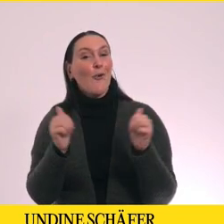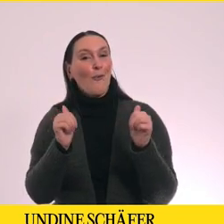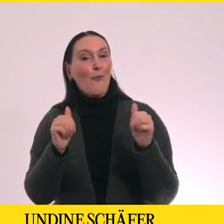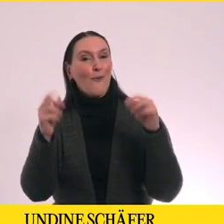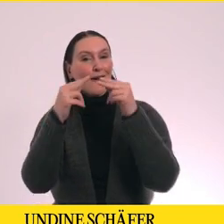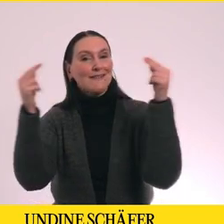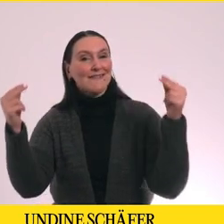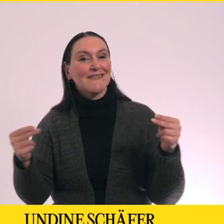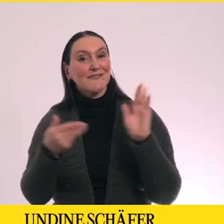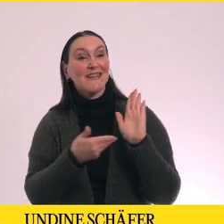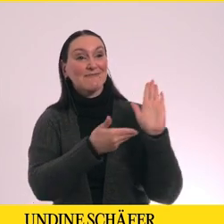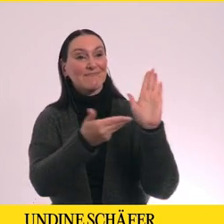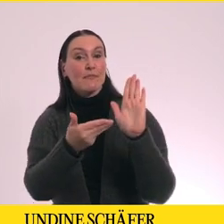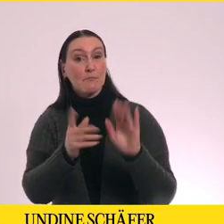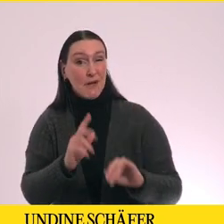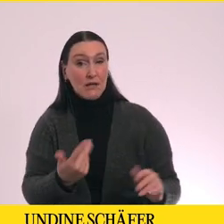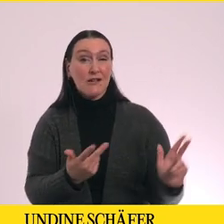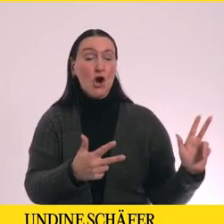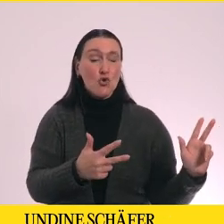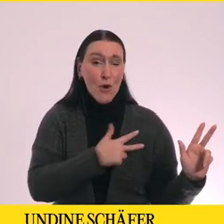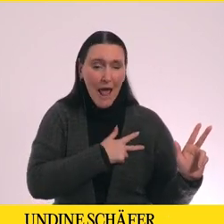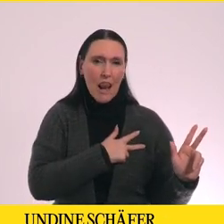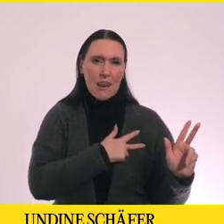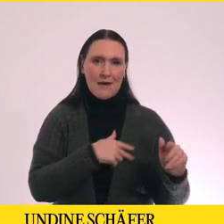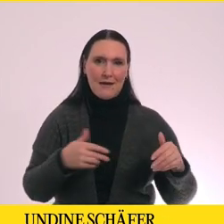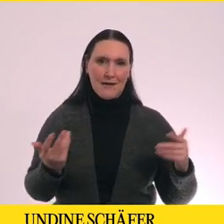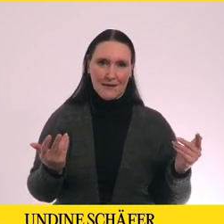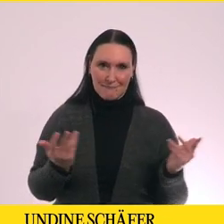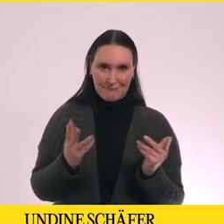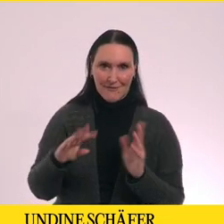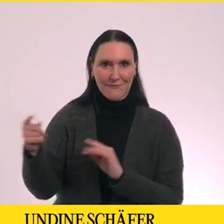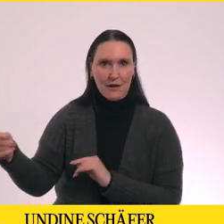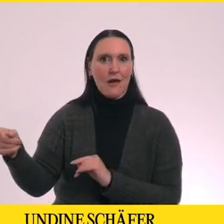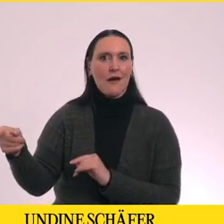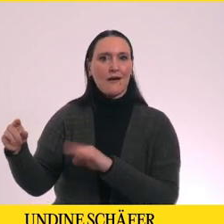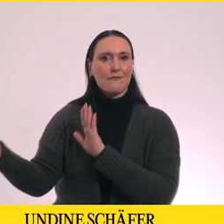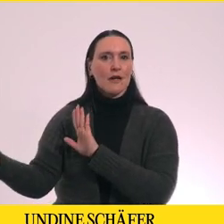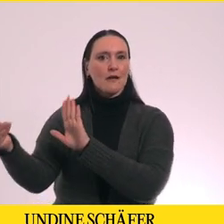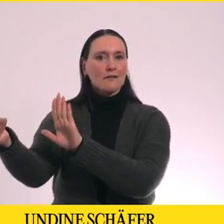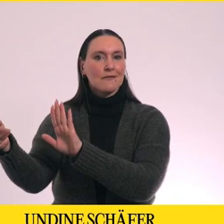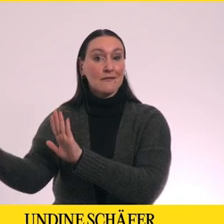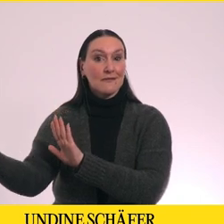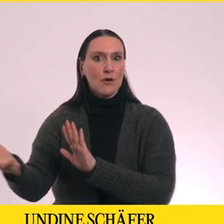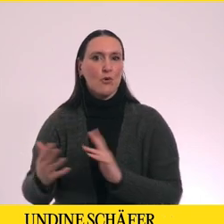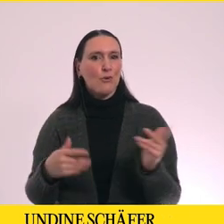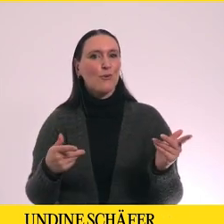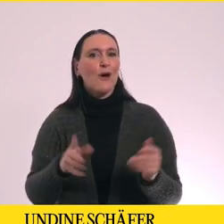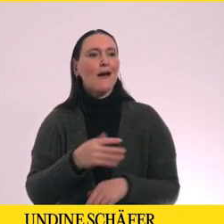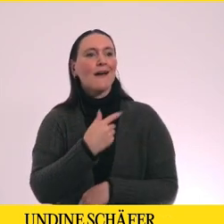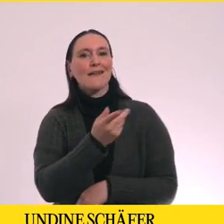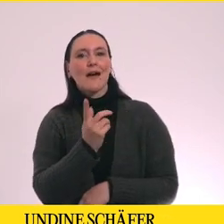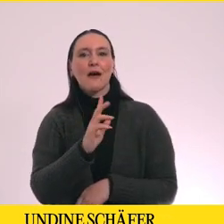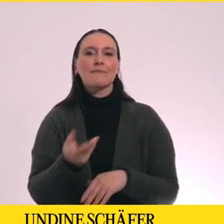holding those themes in mind. And Morten also mentioned this double think around